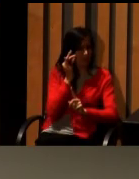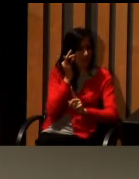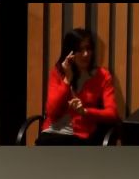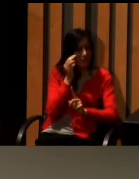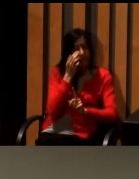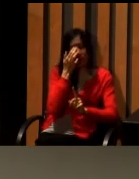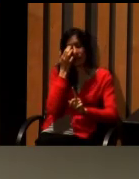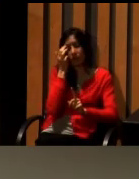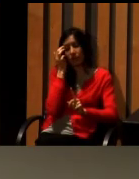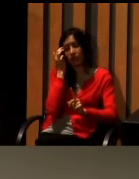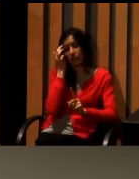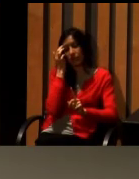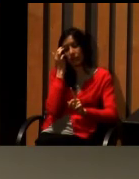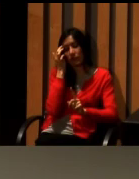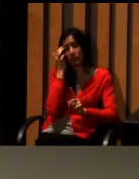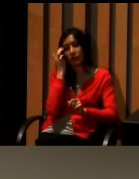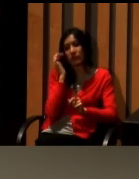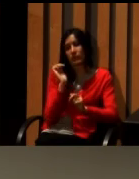that